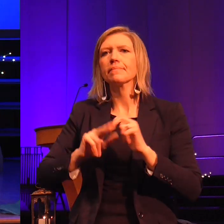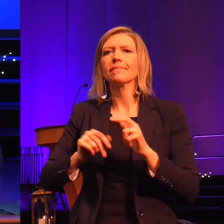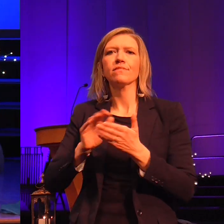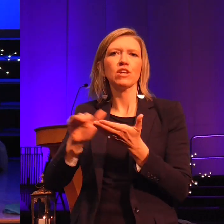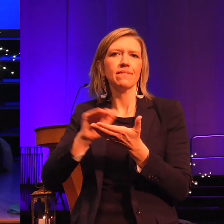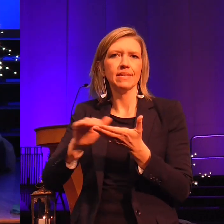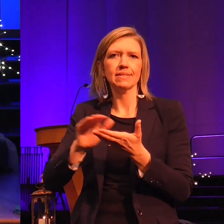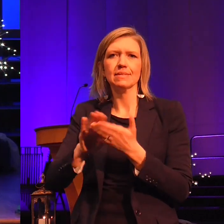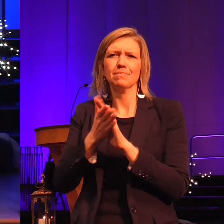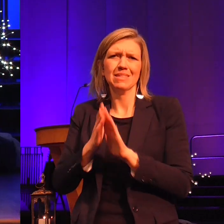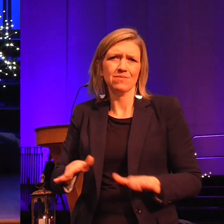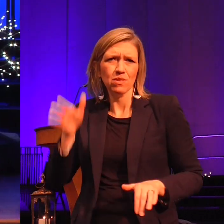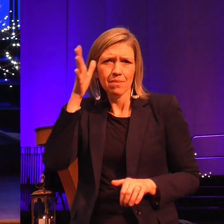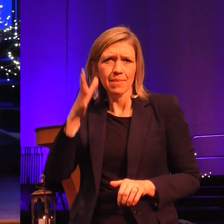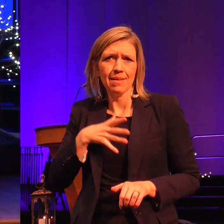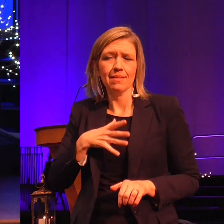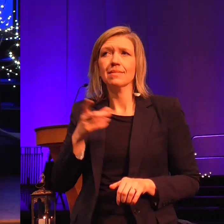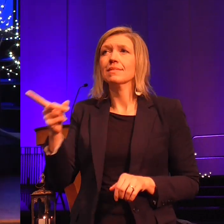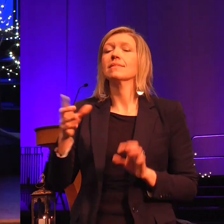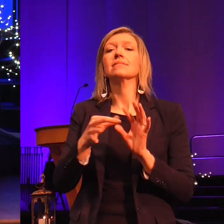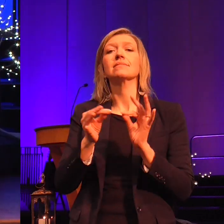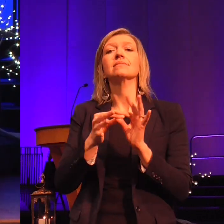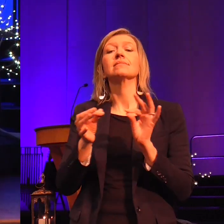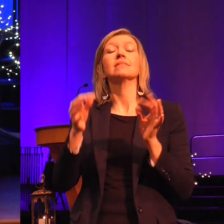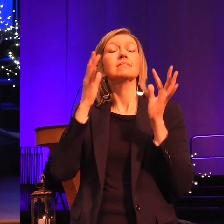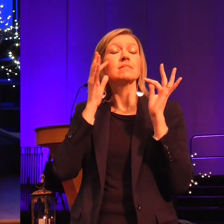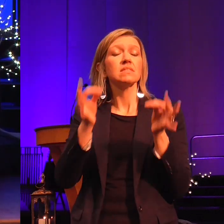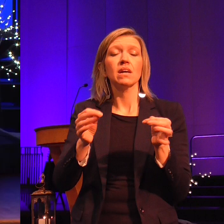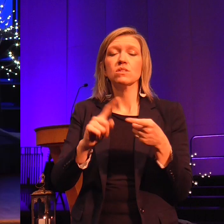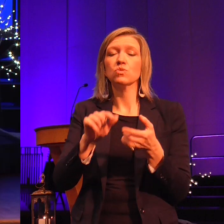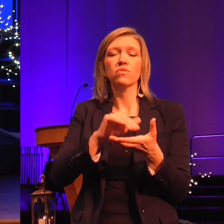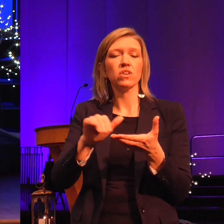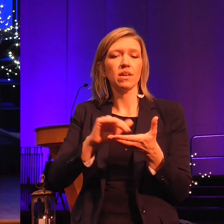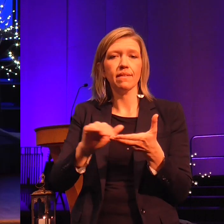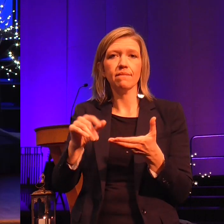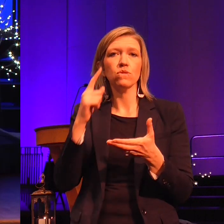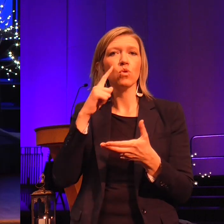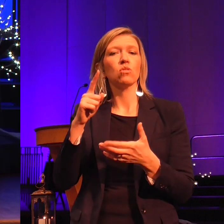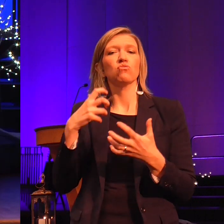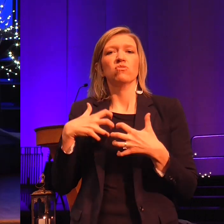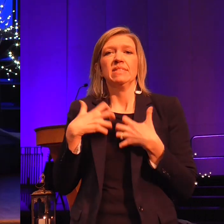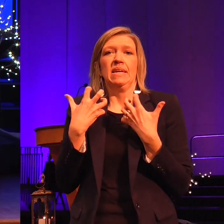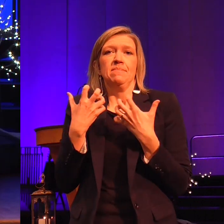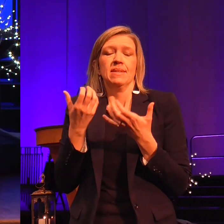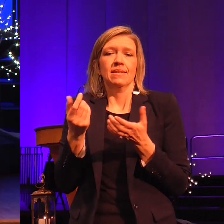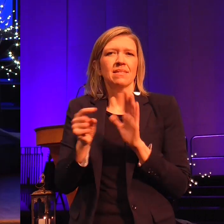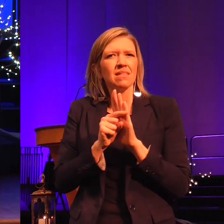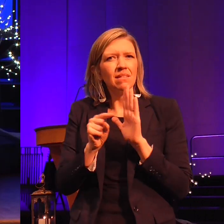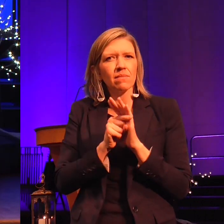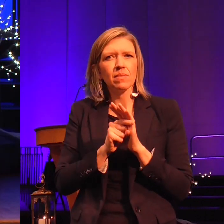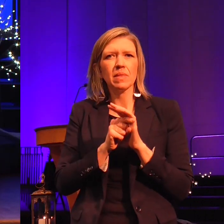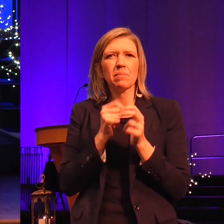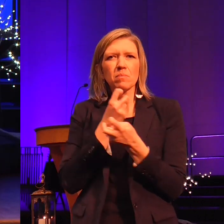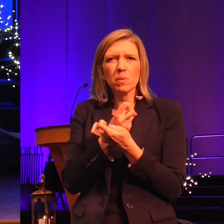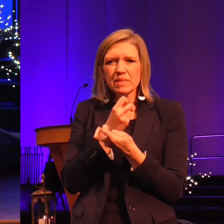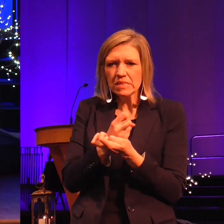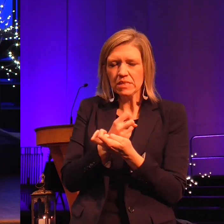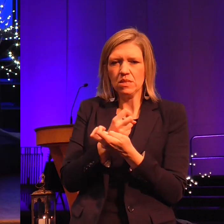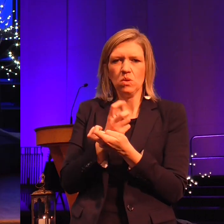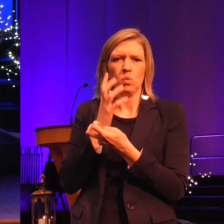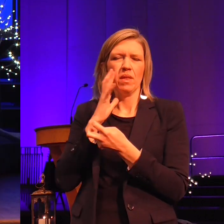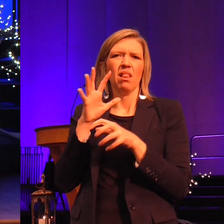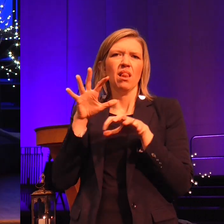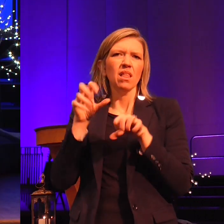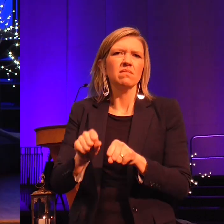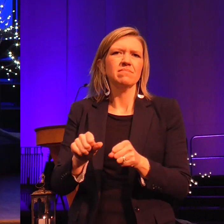said. Decide to forgive, for resentment is negative. Resentment is poisonous. Resentment diminishes and devours the